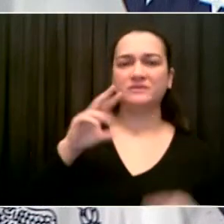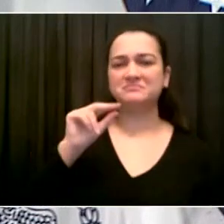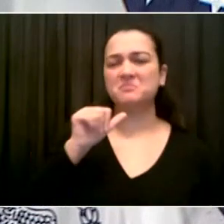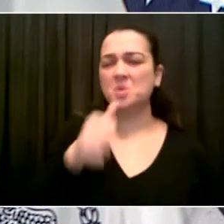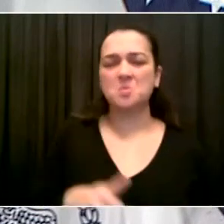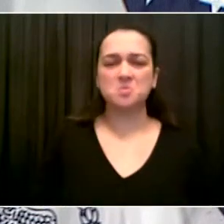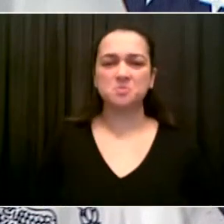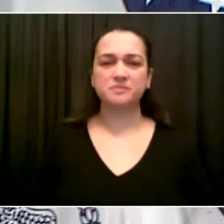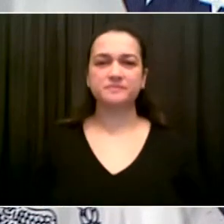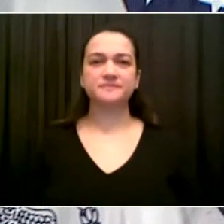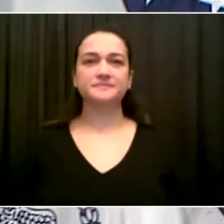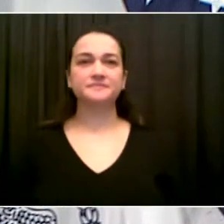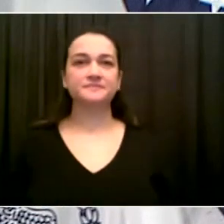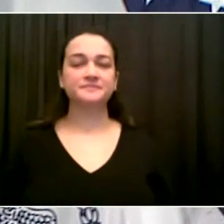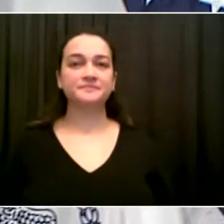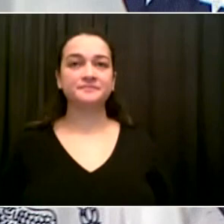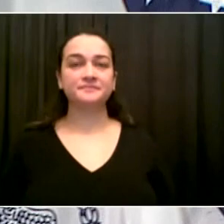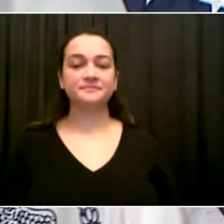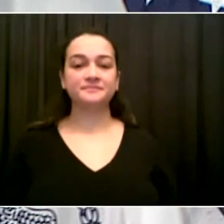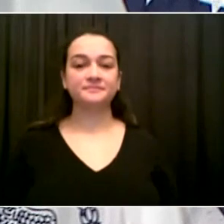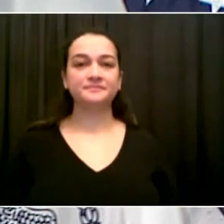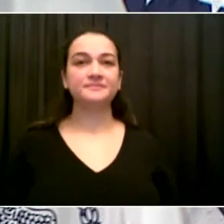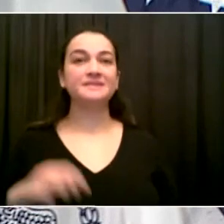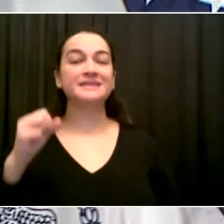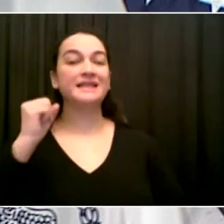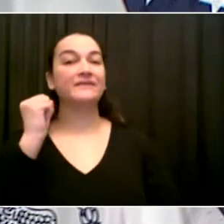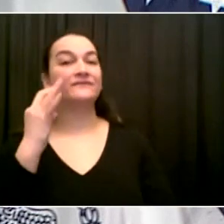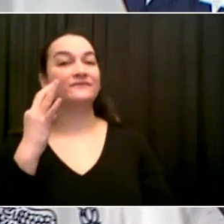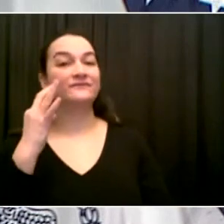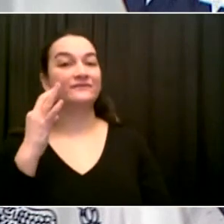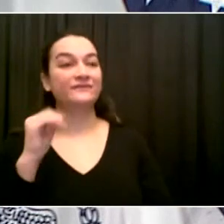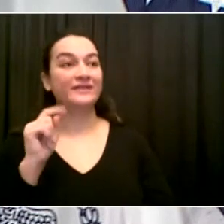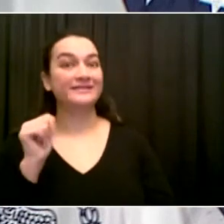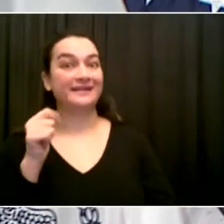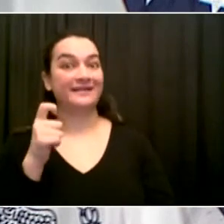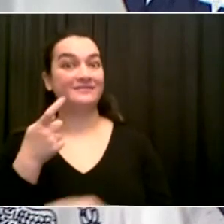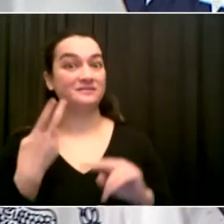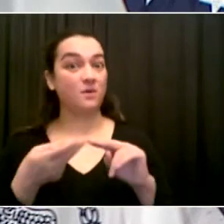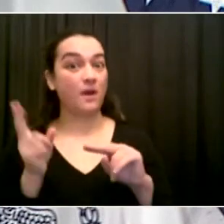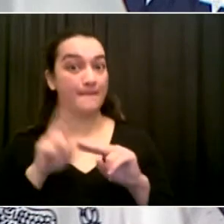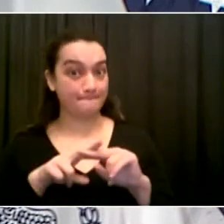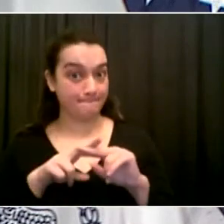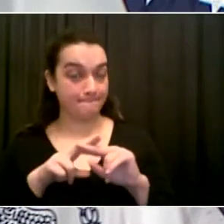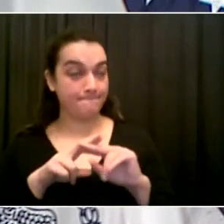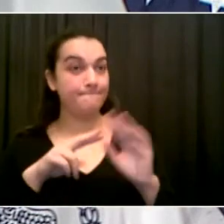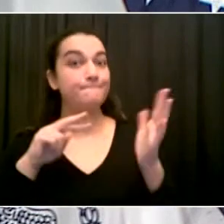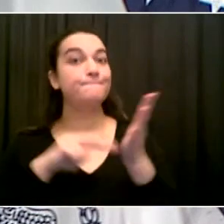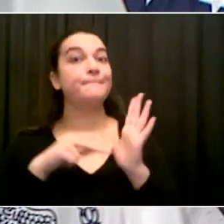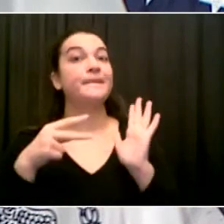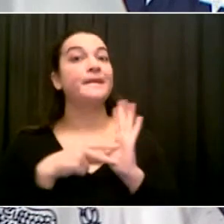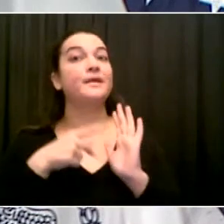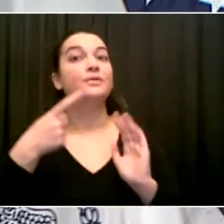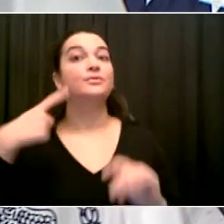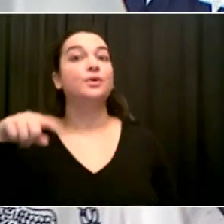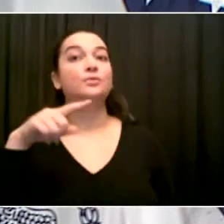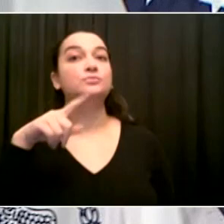tax state for those earners, you don't think that they may choose to live or make their primary residency in one of the other 49